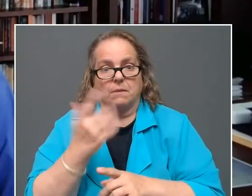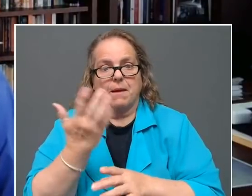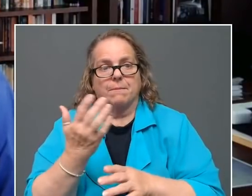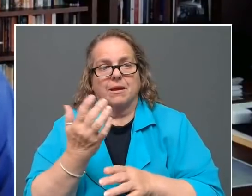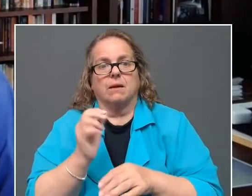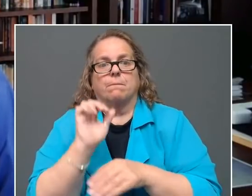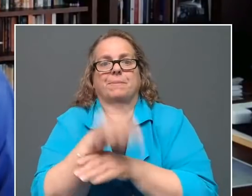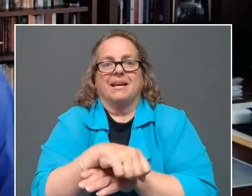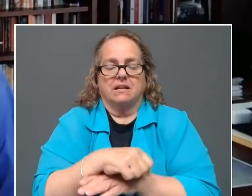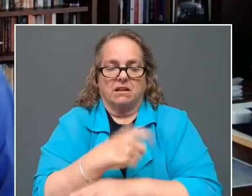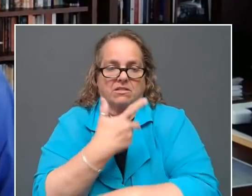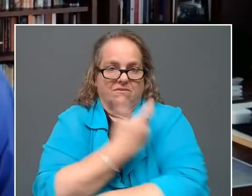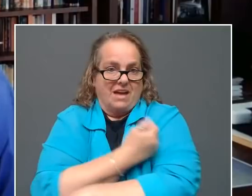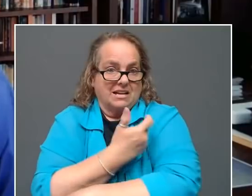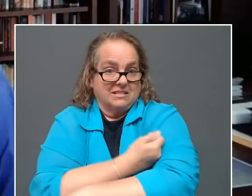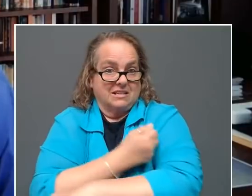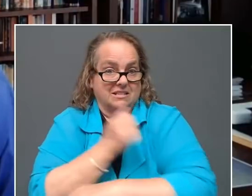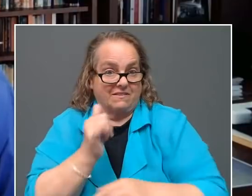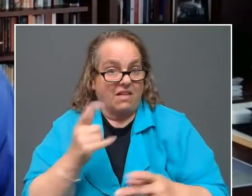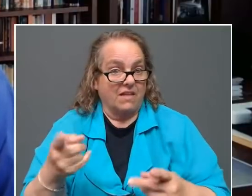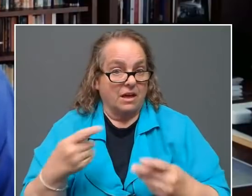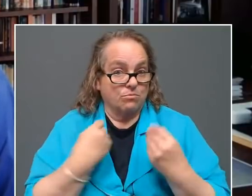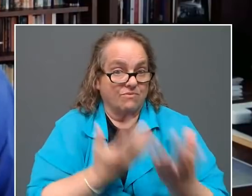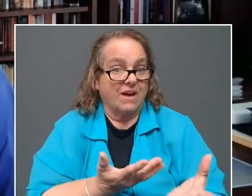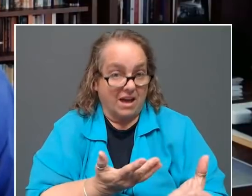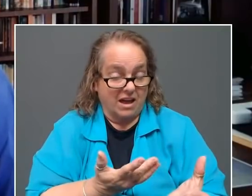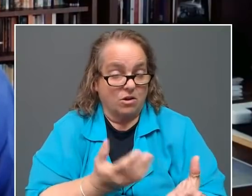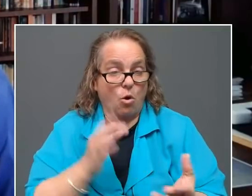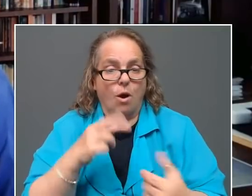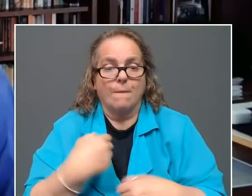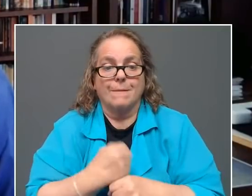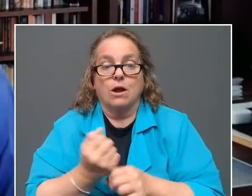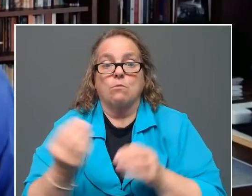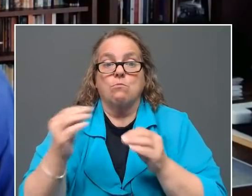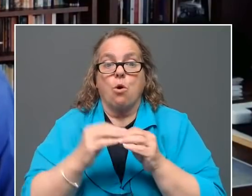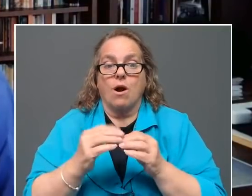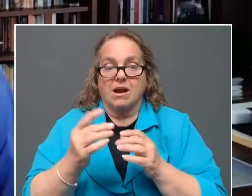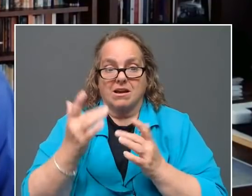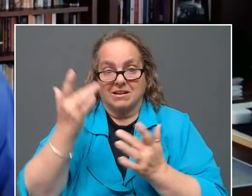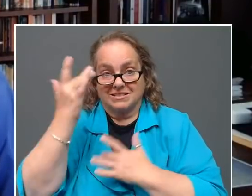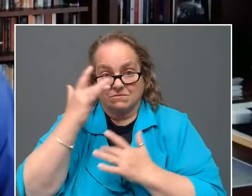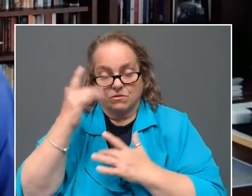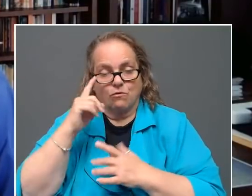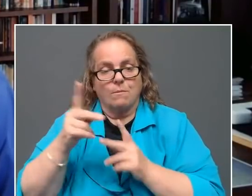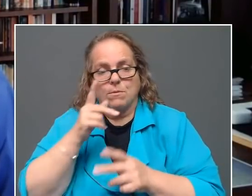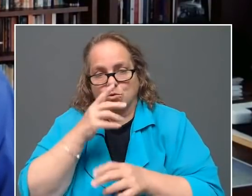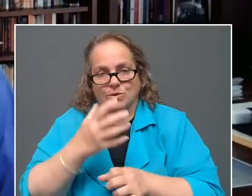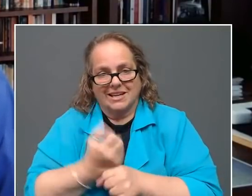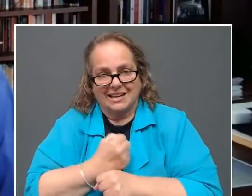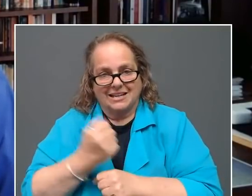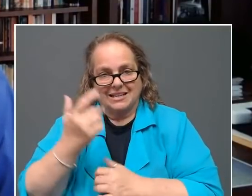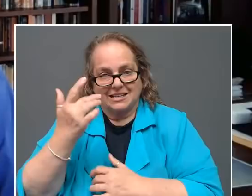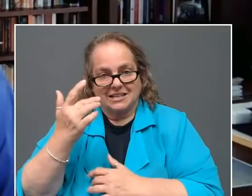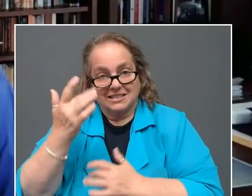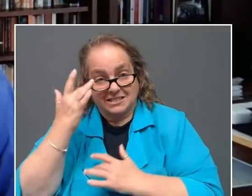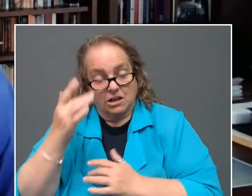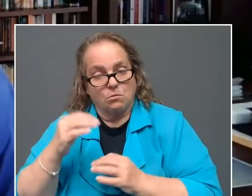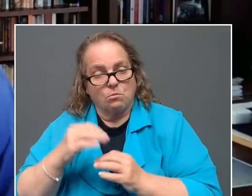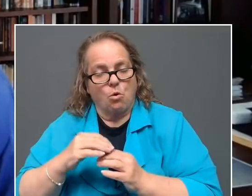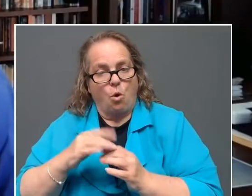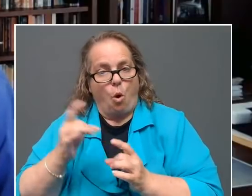or make it more dangerous to people who get infected, more lethal, or would it make it potentially transmit more